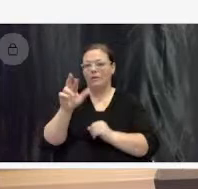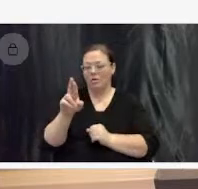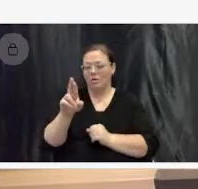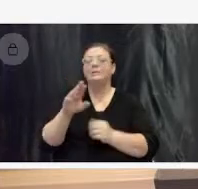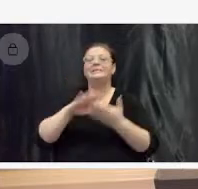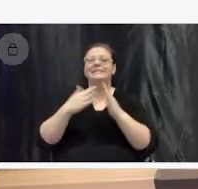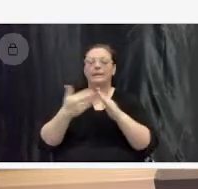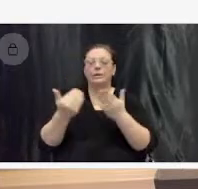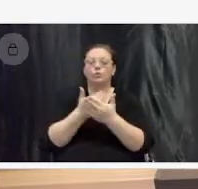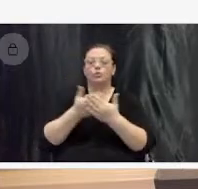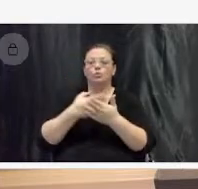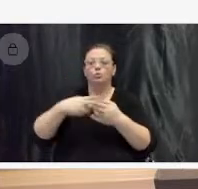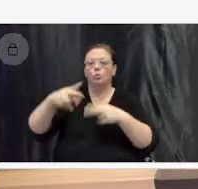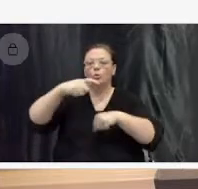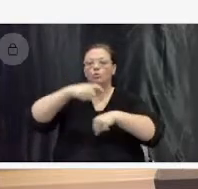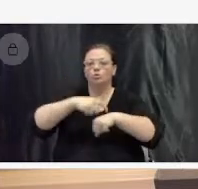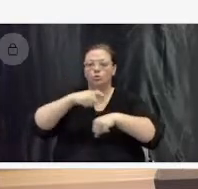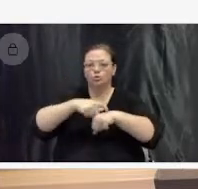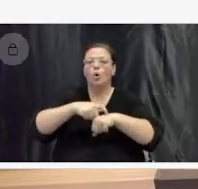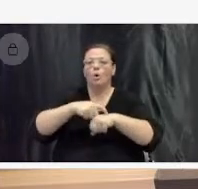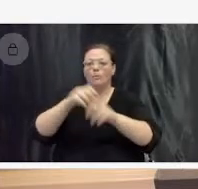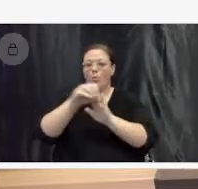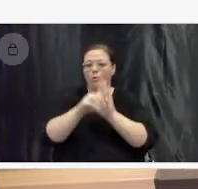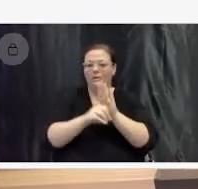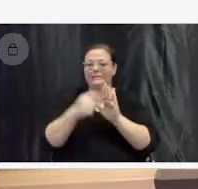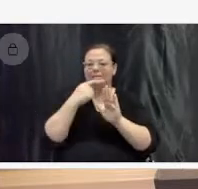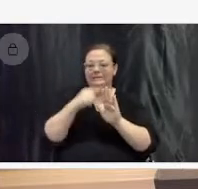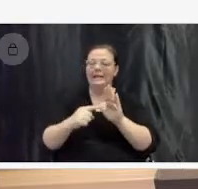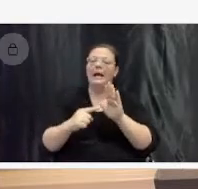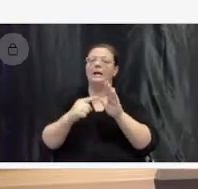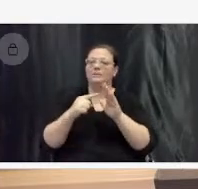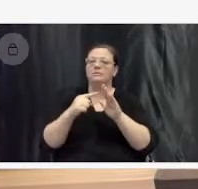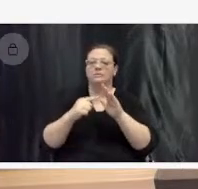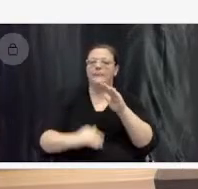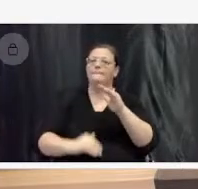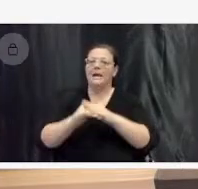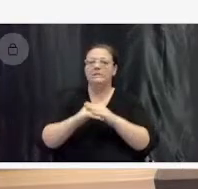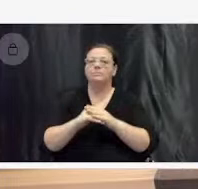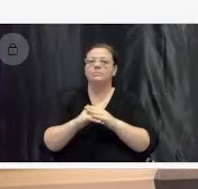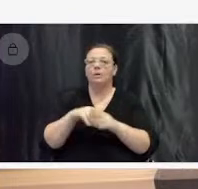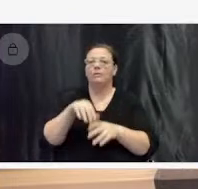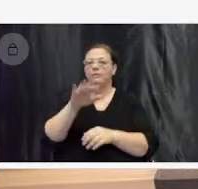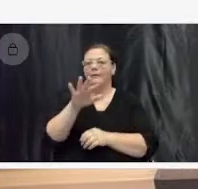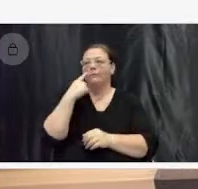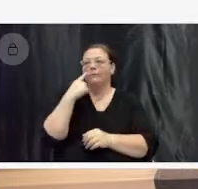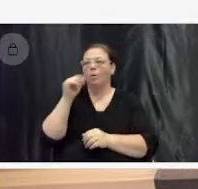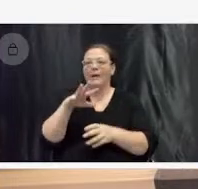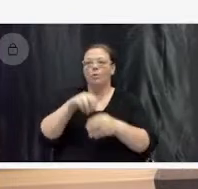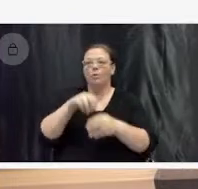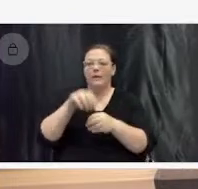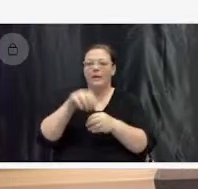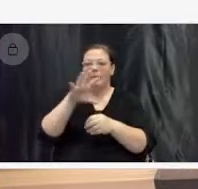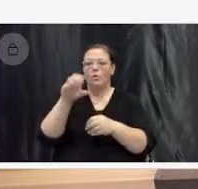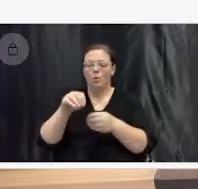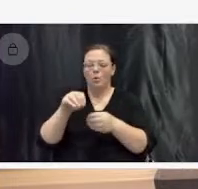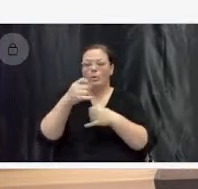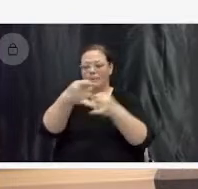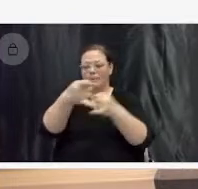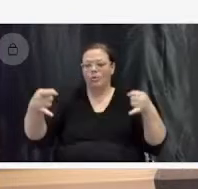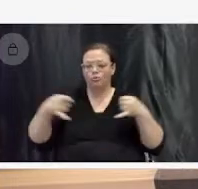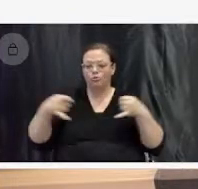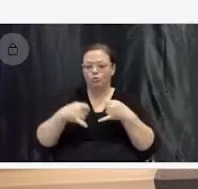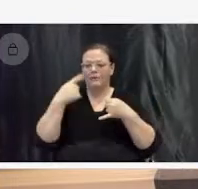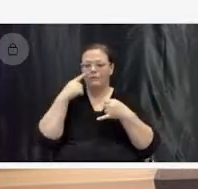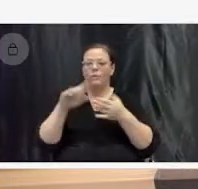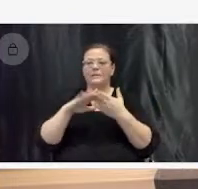city's new short-term rental ordinance allows a maximum of 500 short-term rentals within the corporate boundary of the City of Little Rock.